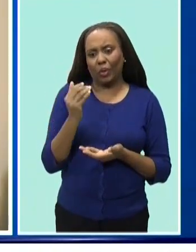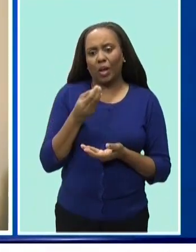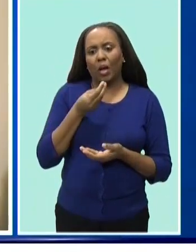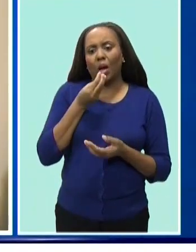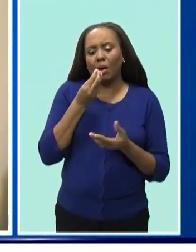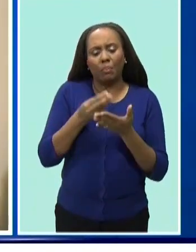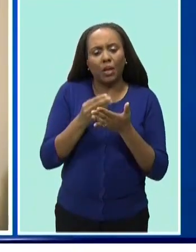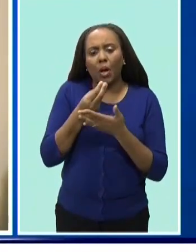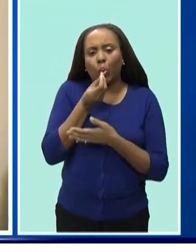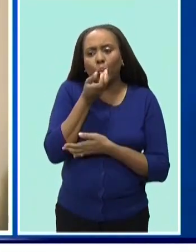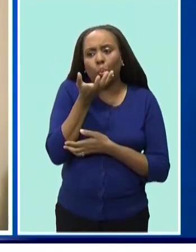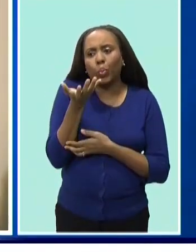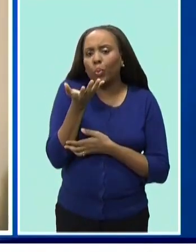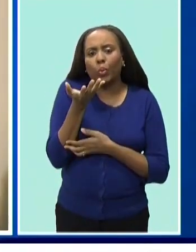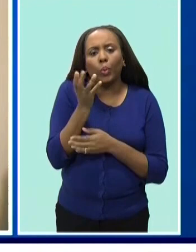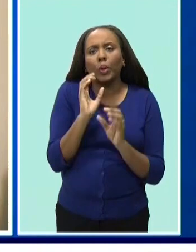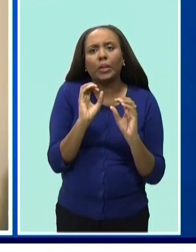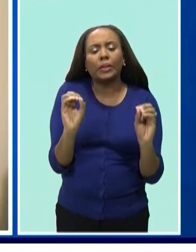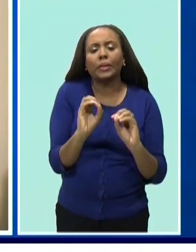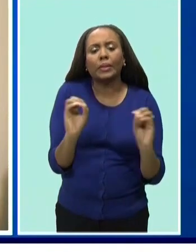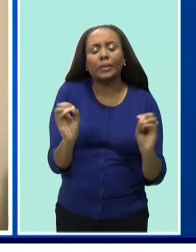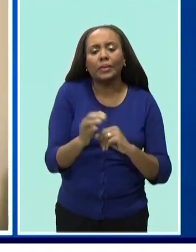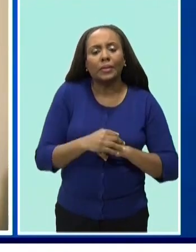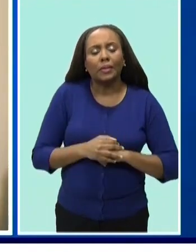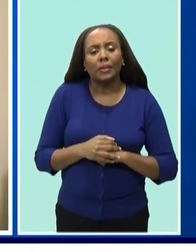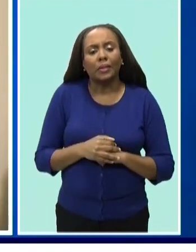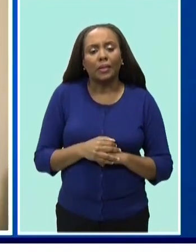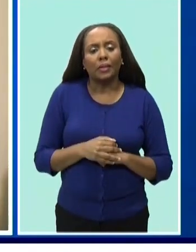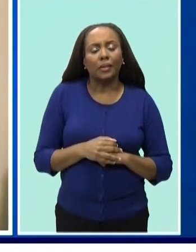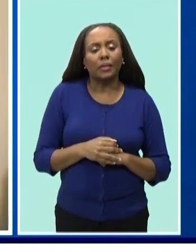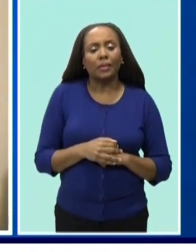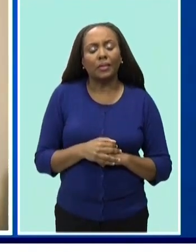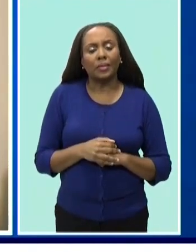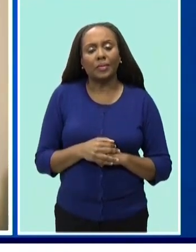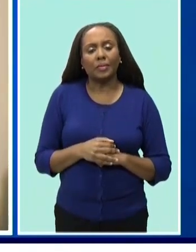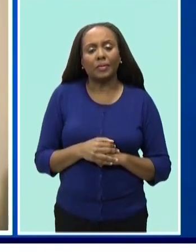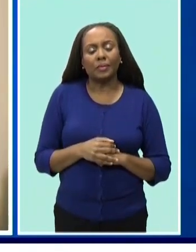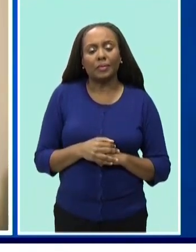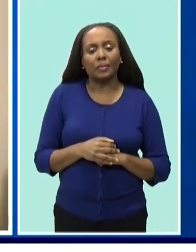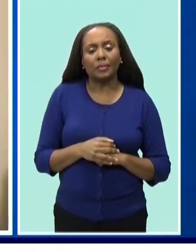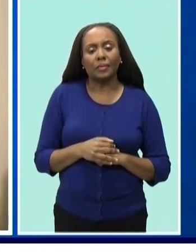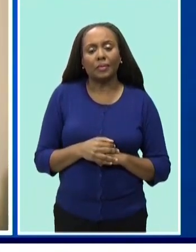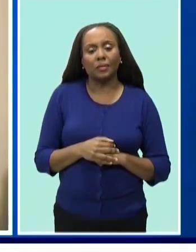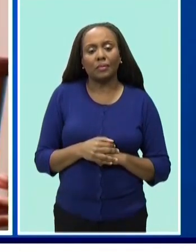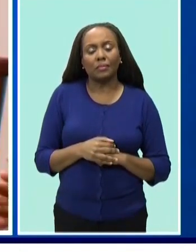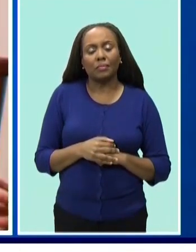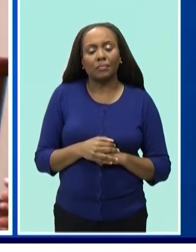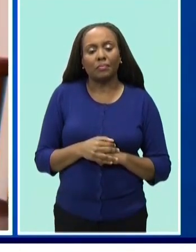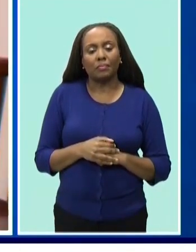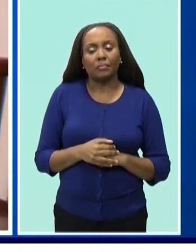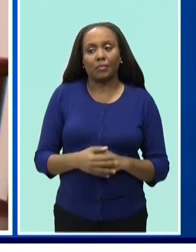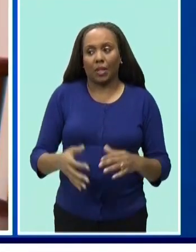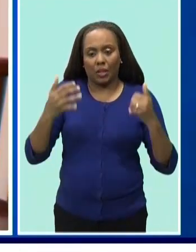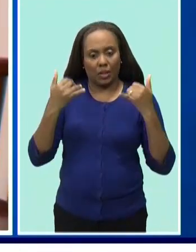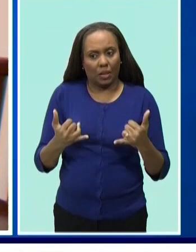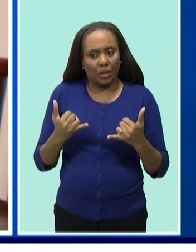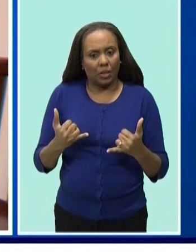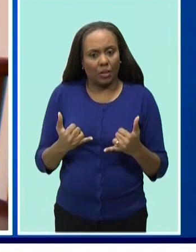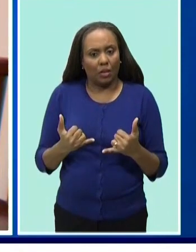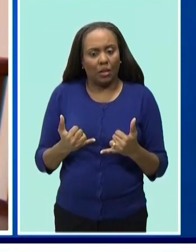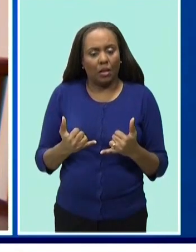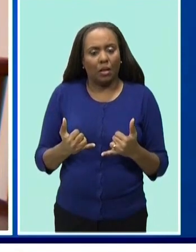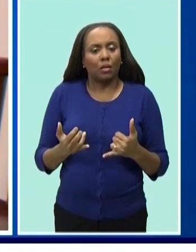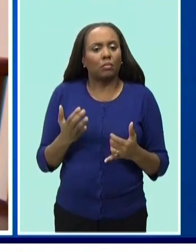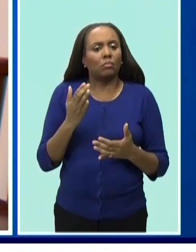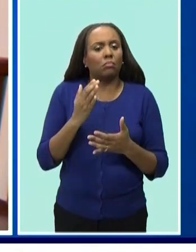the point where we have criticized publicly that they have taken on a complexion more of